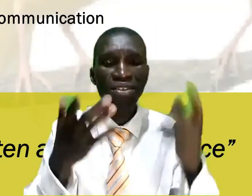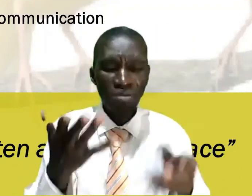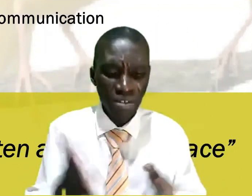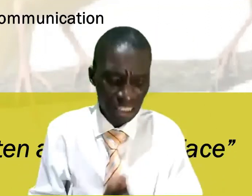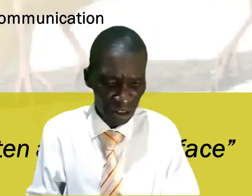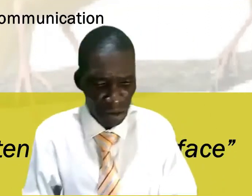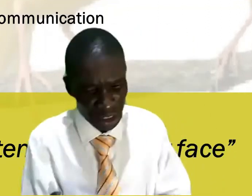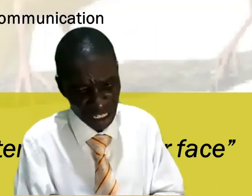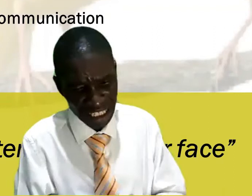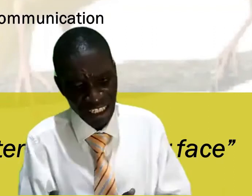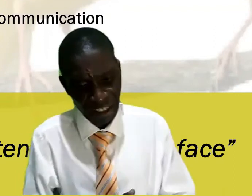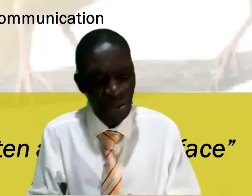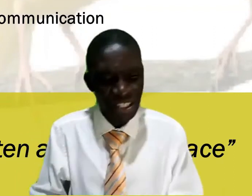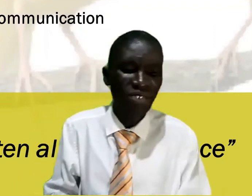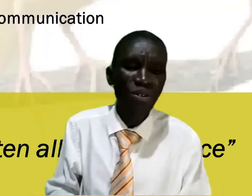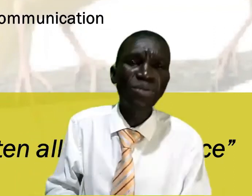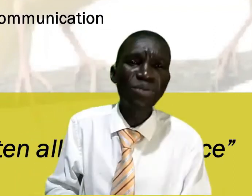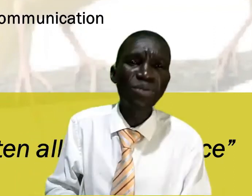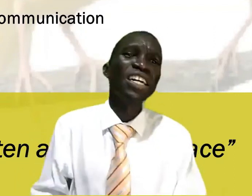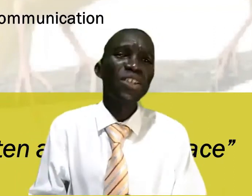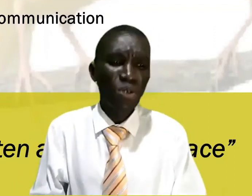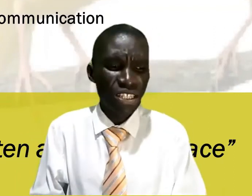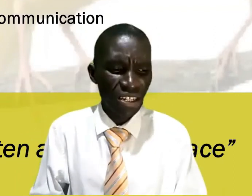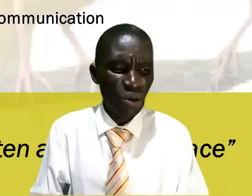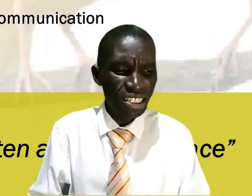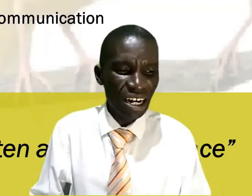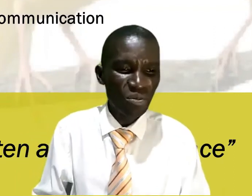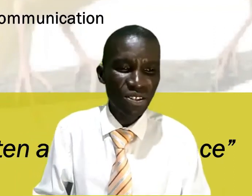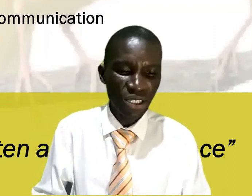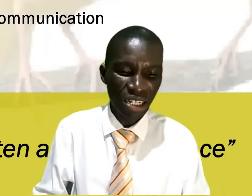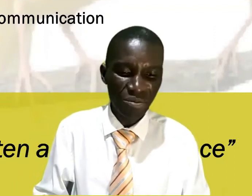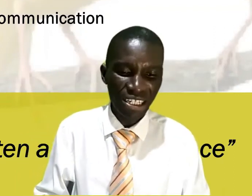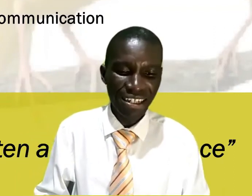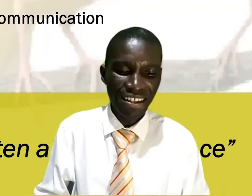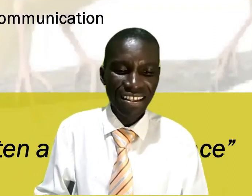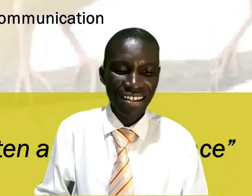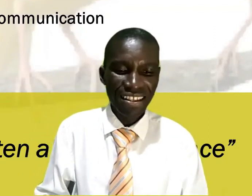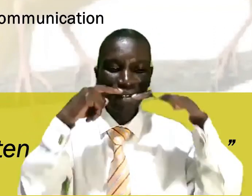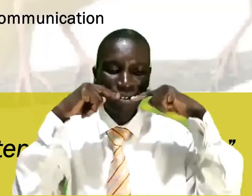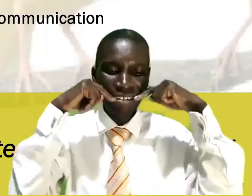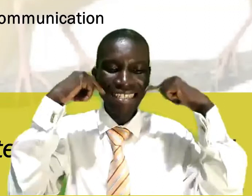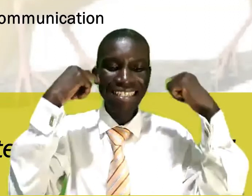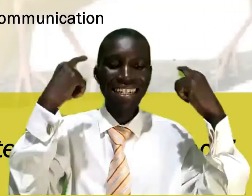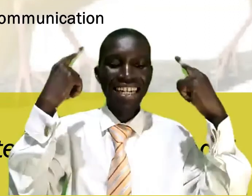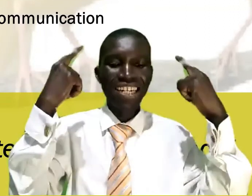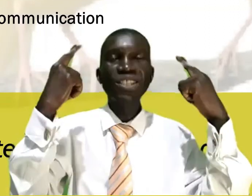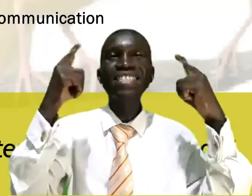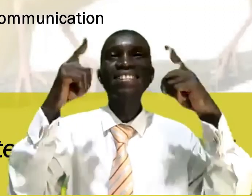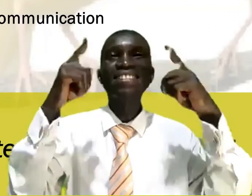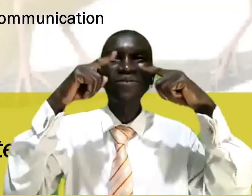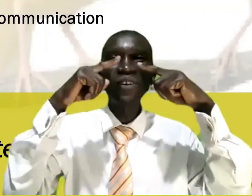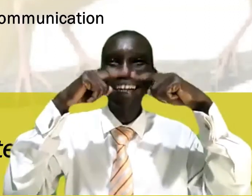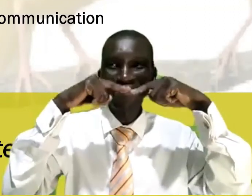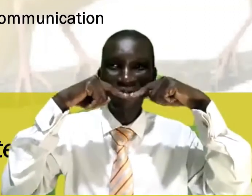mouth. So I think most of us use that when we use the WhatsApp, social media. That's where we do this. So this